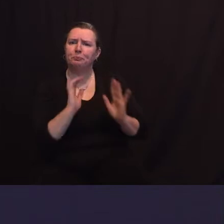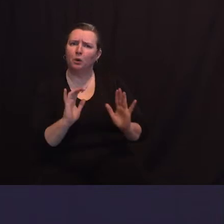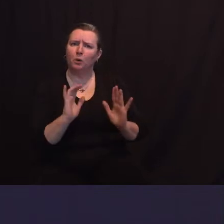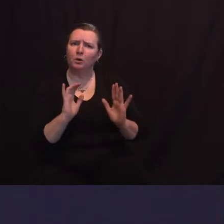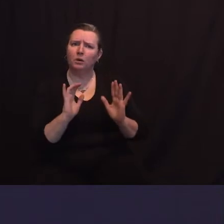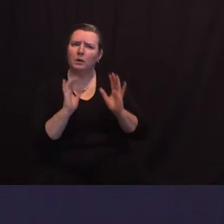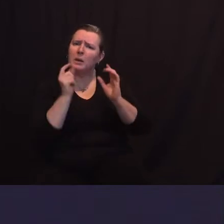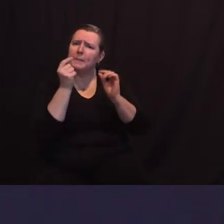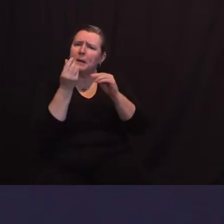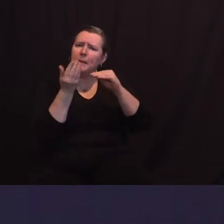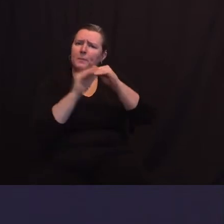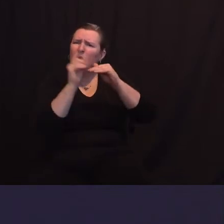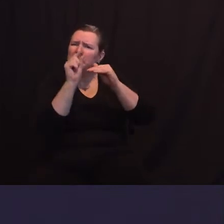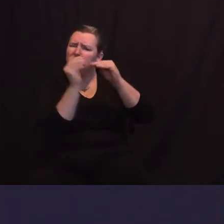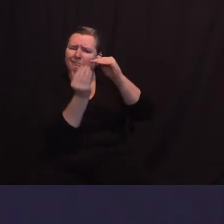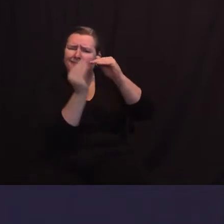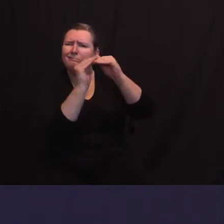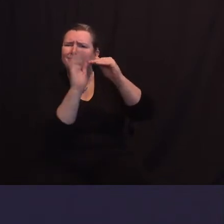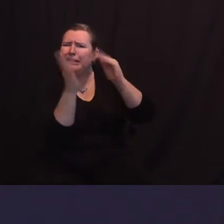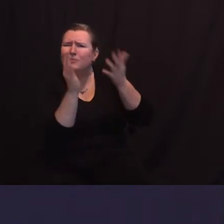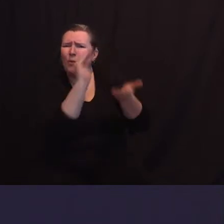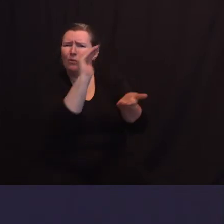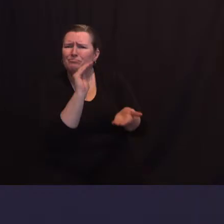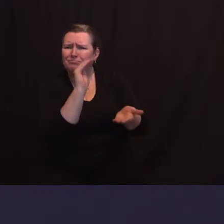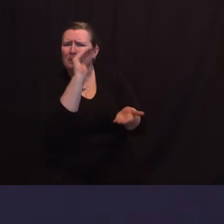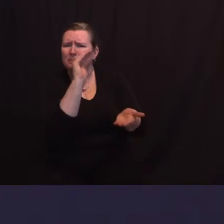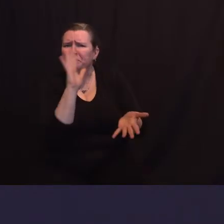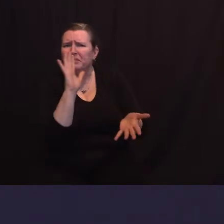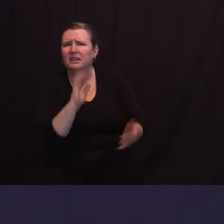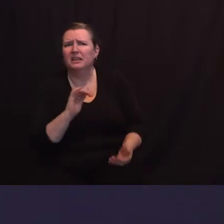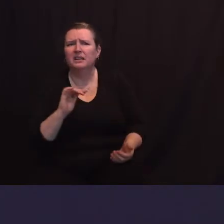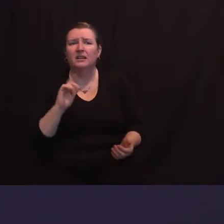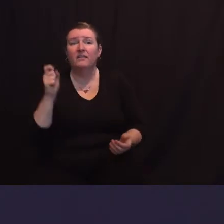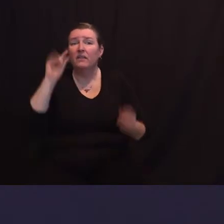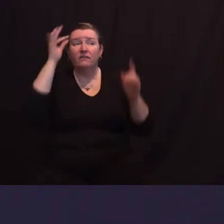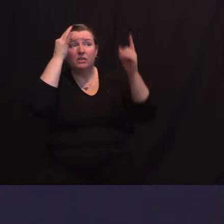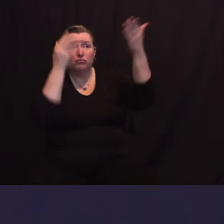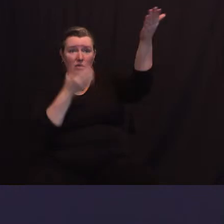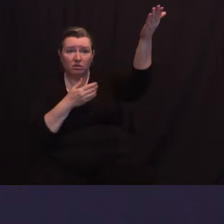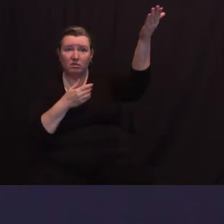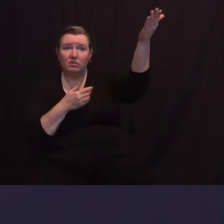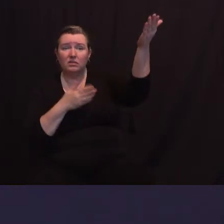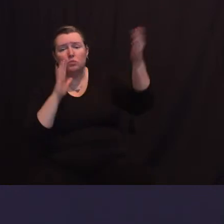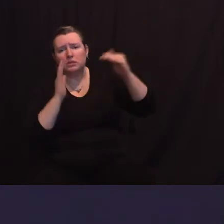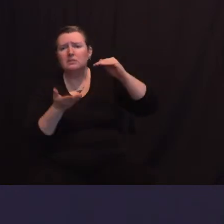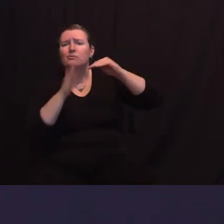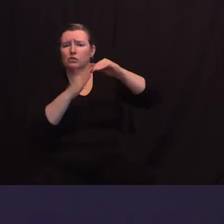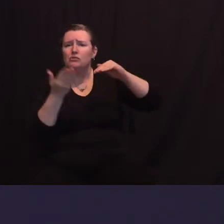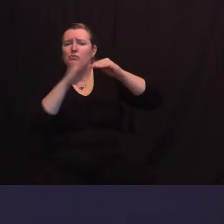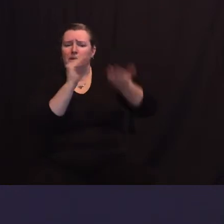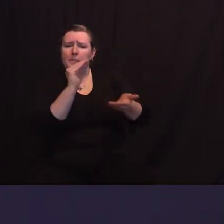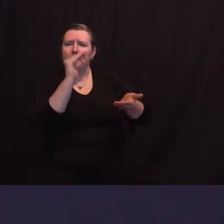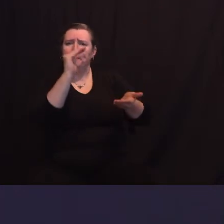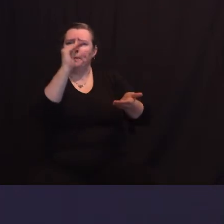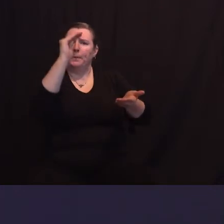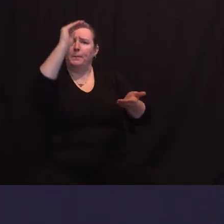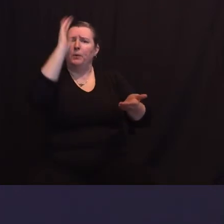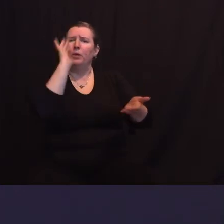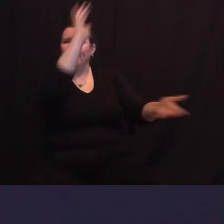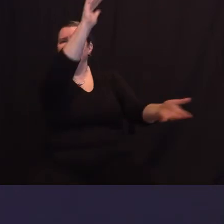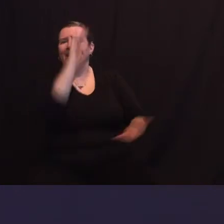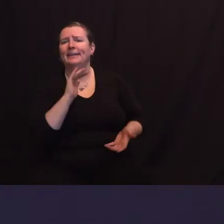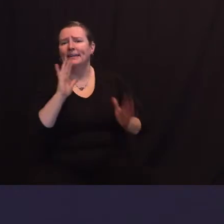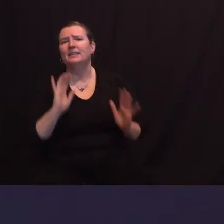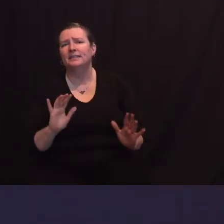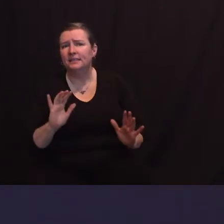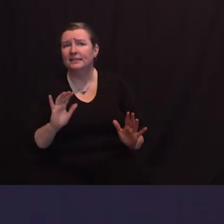The sense we're getting, and it's a sense from the feds, that number is only going up. And then I think in fairness to them, they don't want